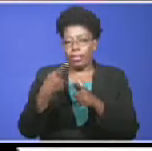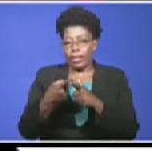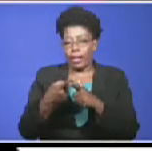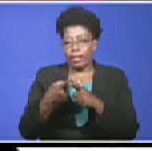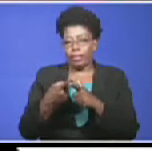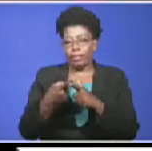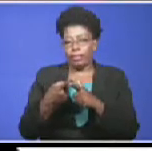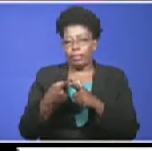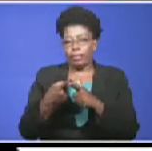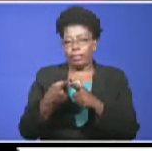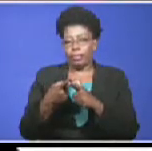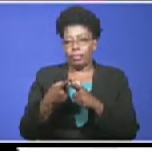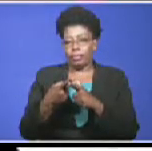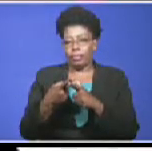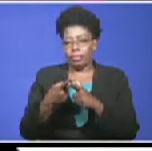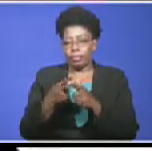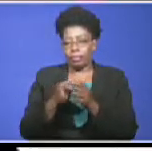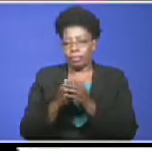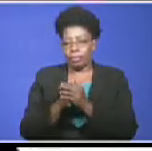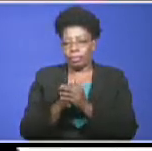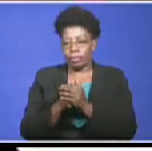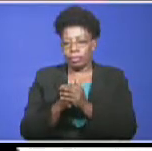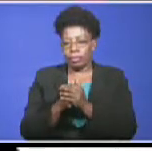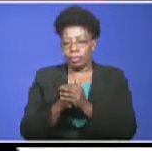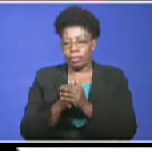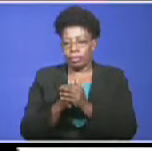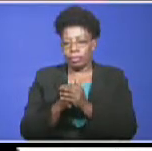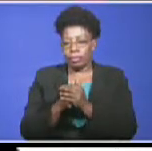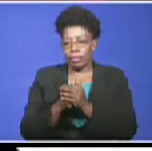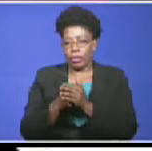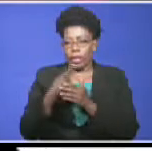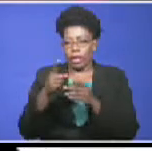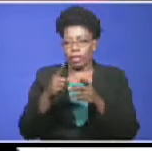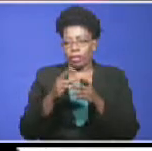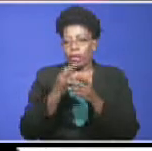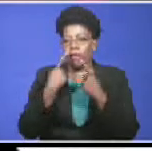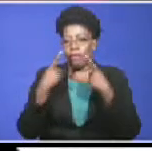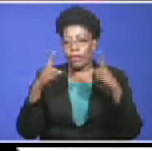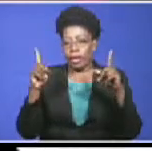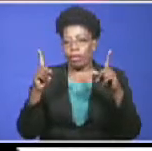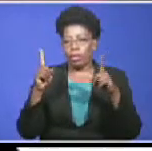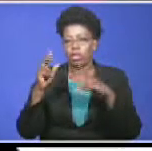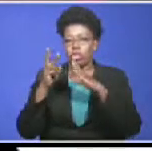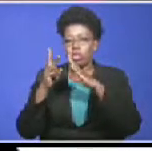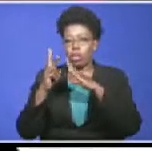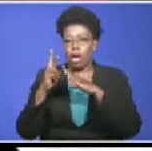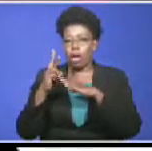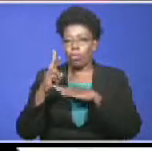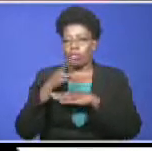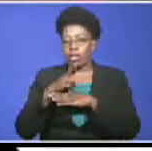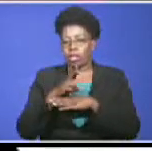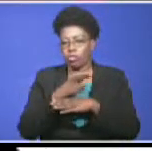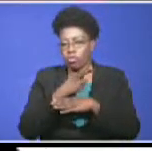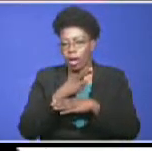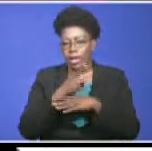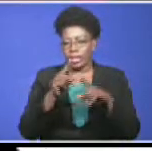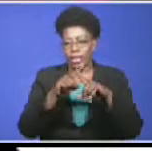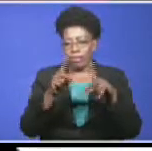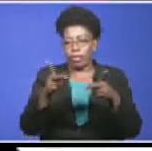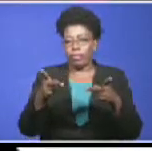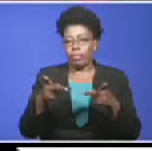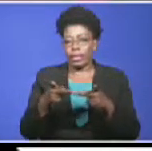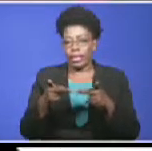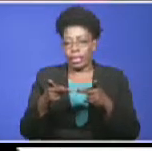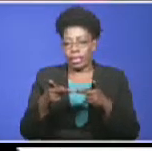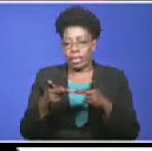had to invent a few things, because at that time there were some very famous restaurants, the Martinique, right. The Buenavista,